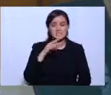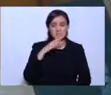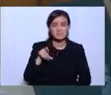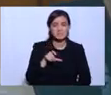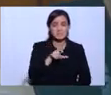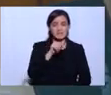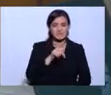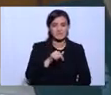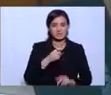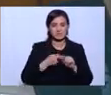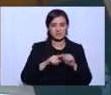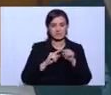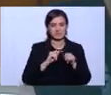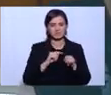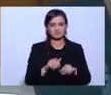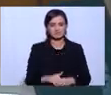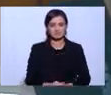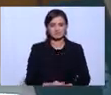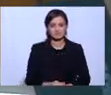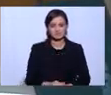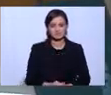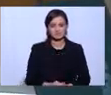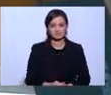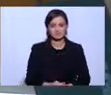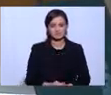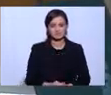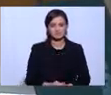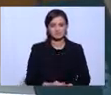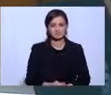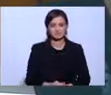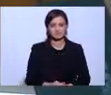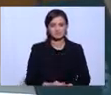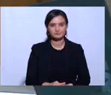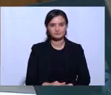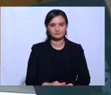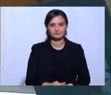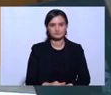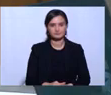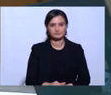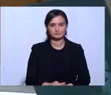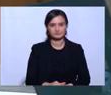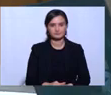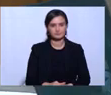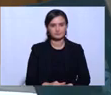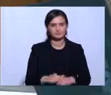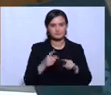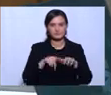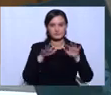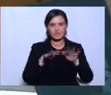Yes, the Mississippi River is the great meeting place in a sense. It runs through 10 states, I believe,